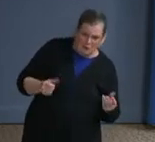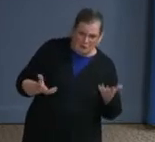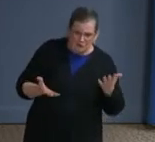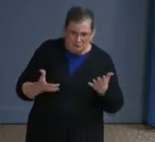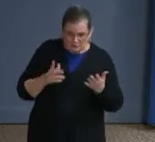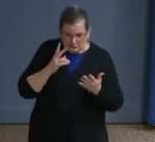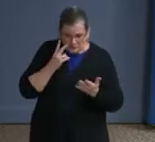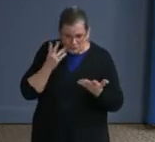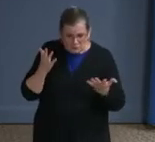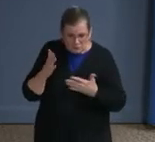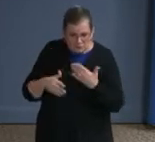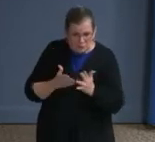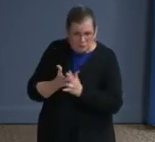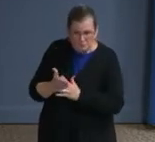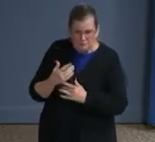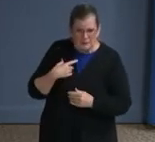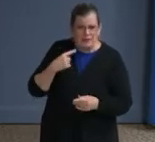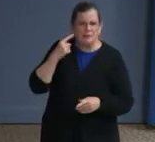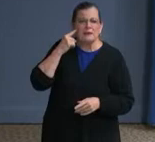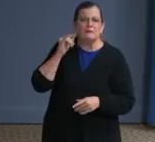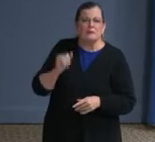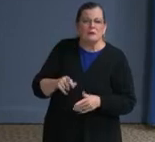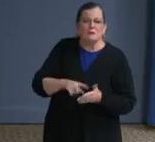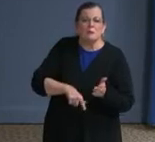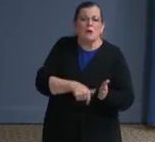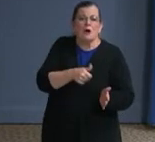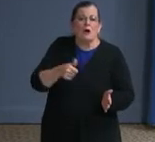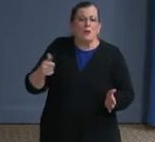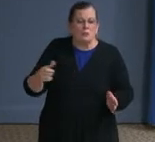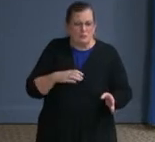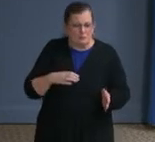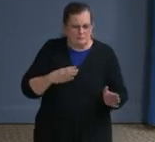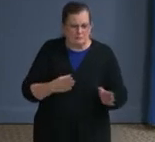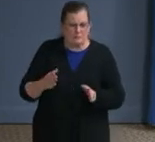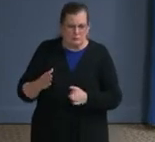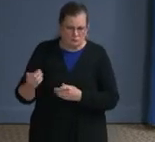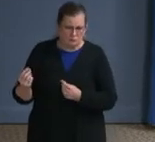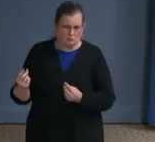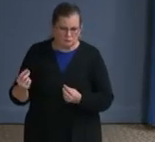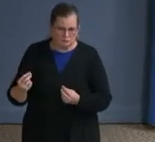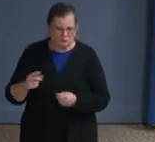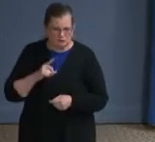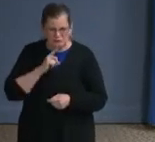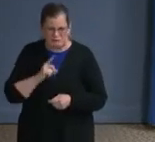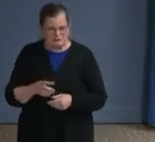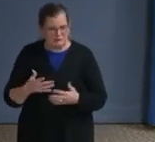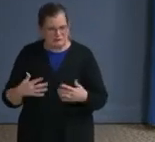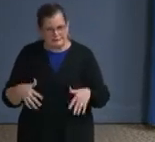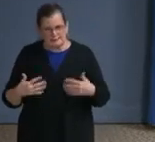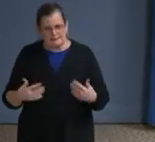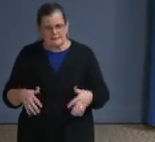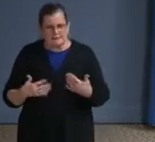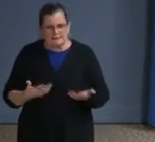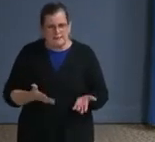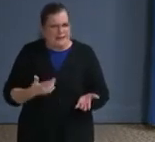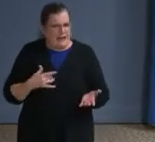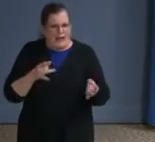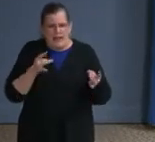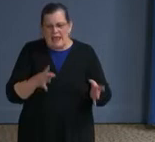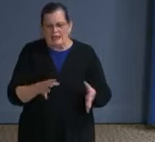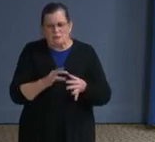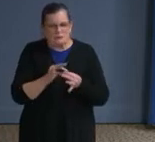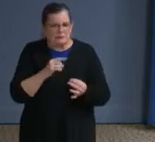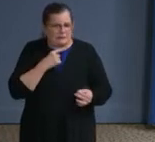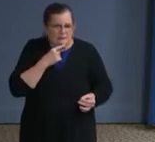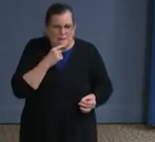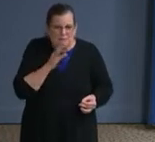through. And I think that's what the other committees are doing. This is really, I hate to put it this way because it doesn't sound very positive,